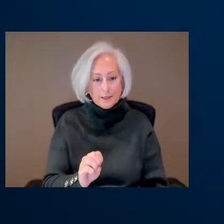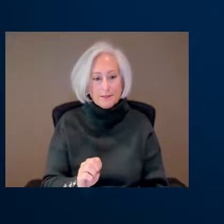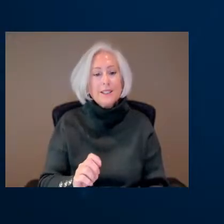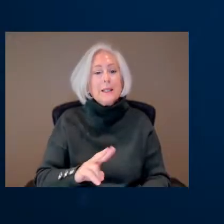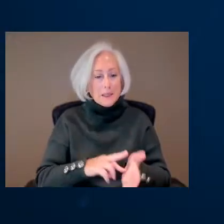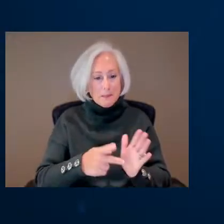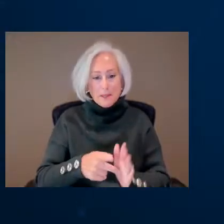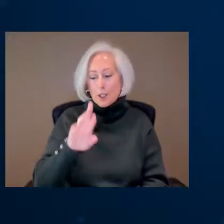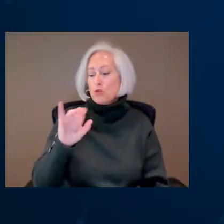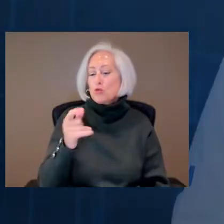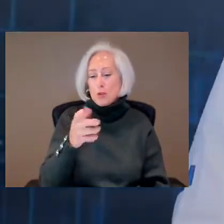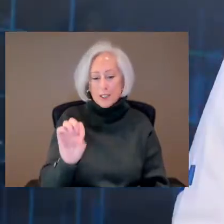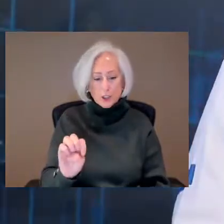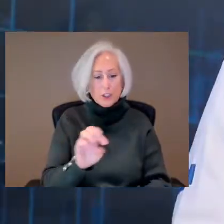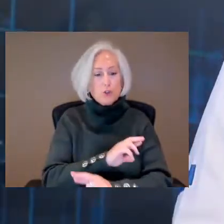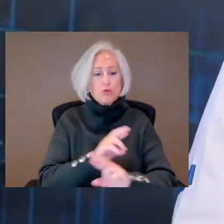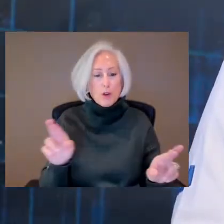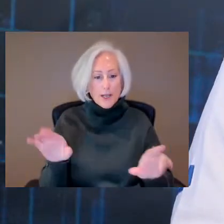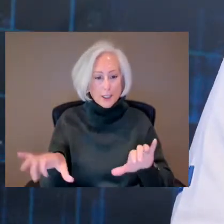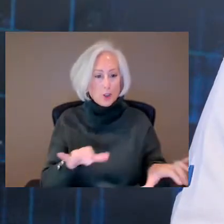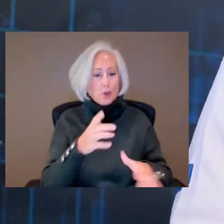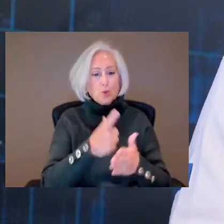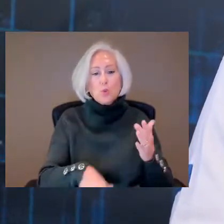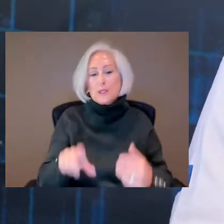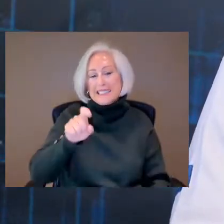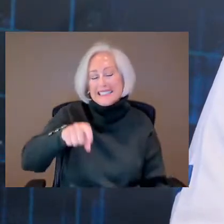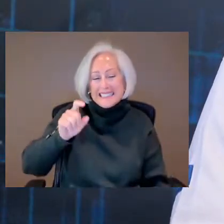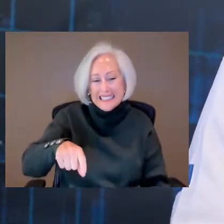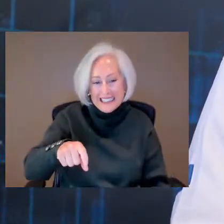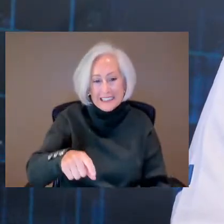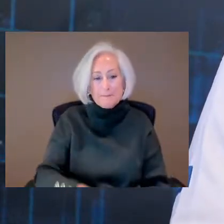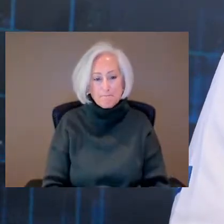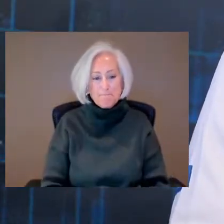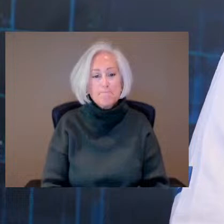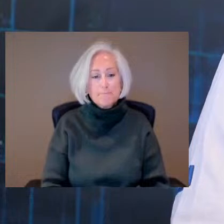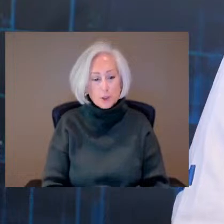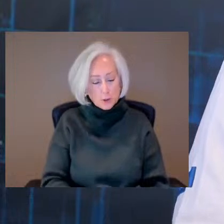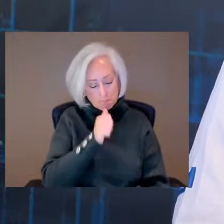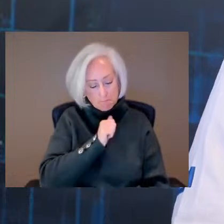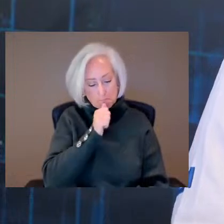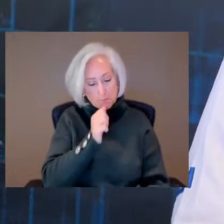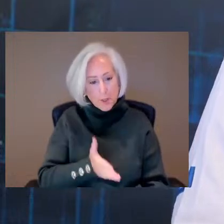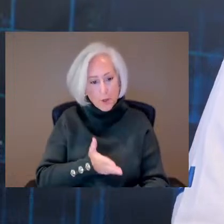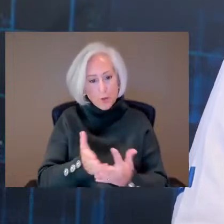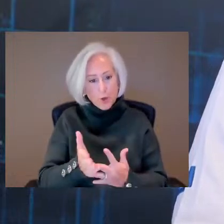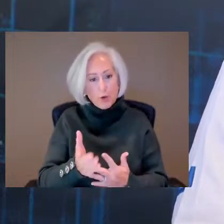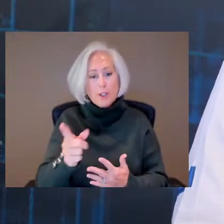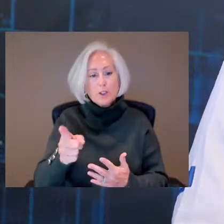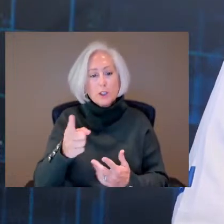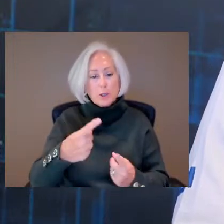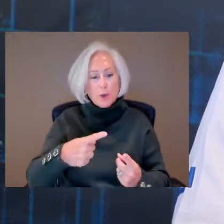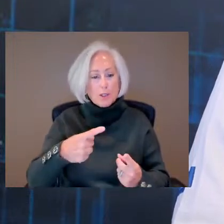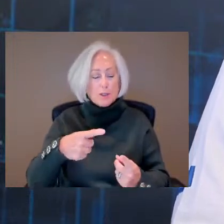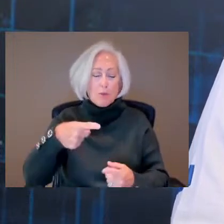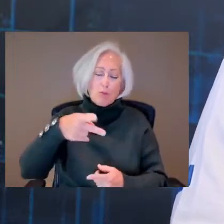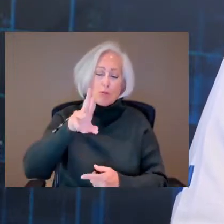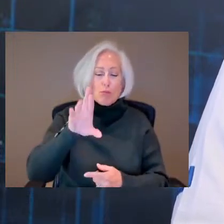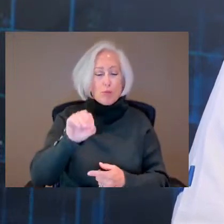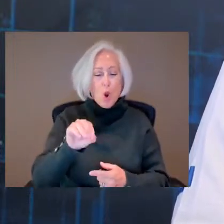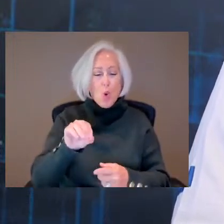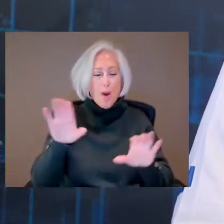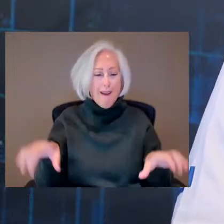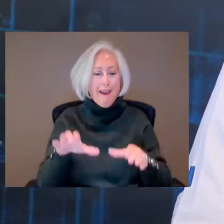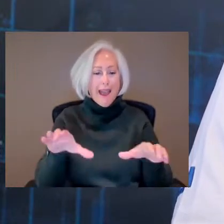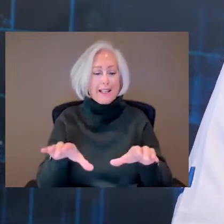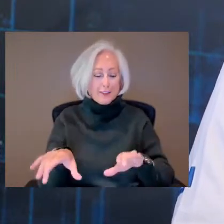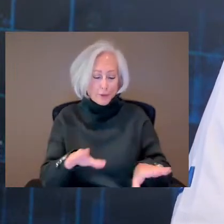get through this and to have his little things. She was very proactive. in order to make sure that